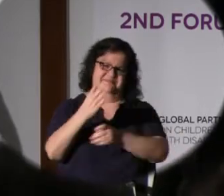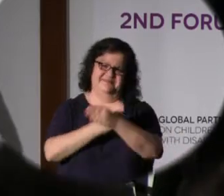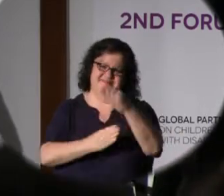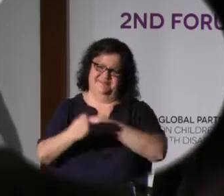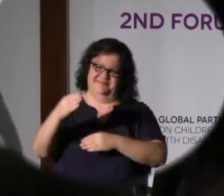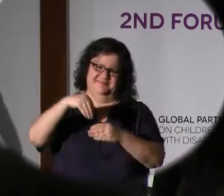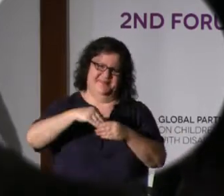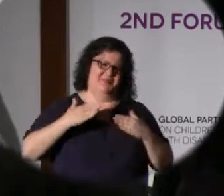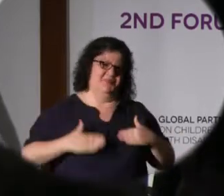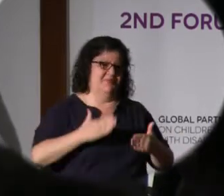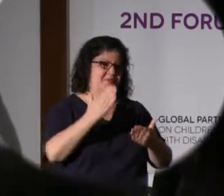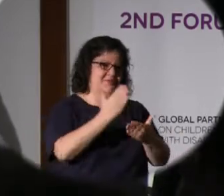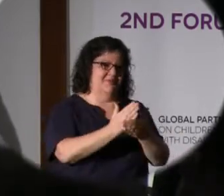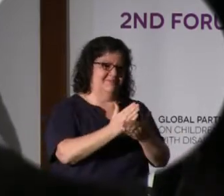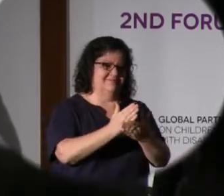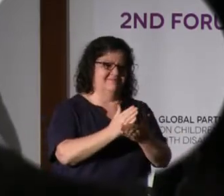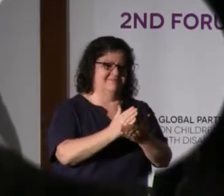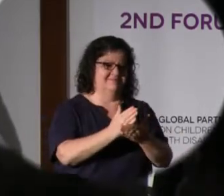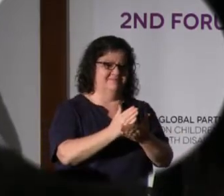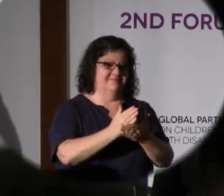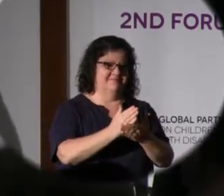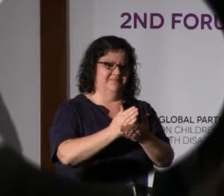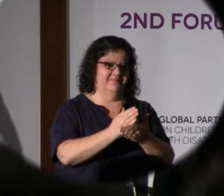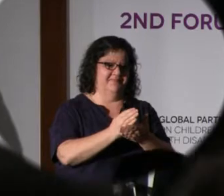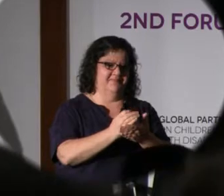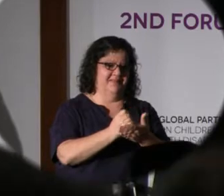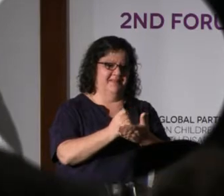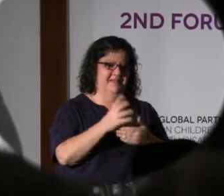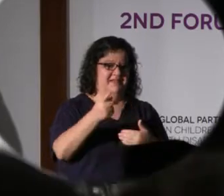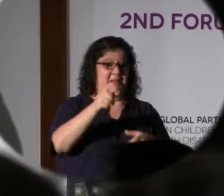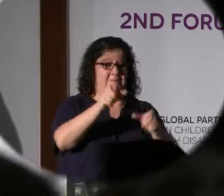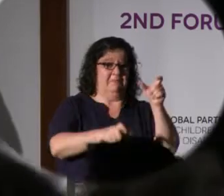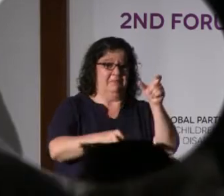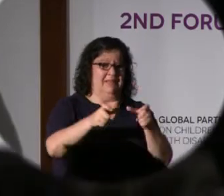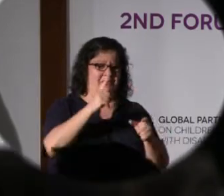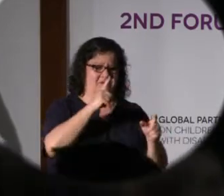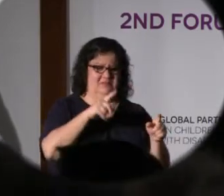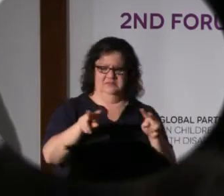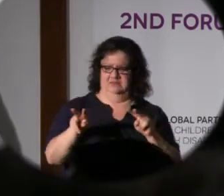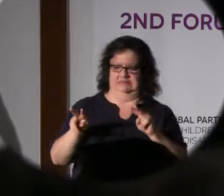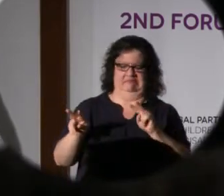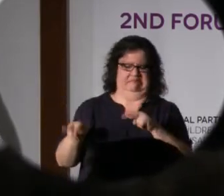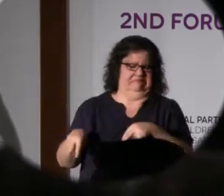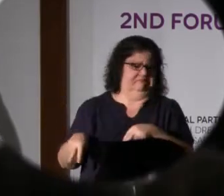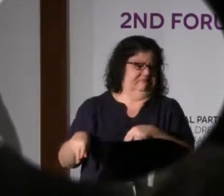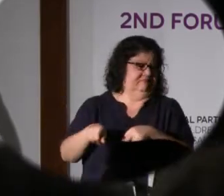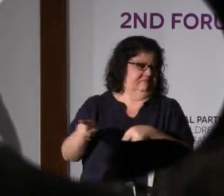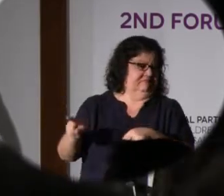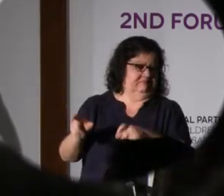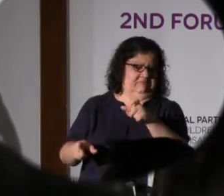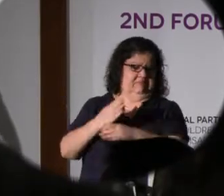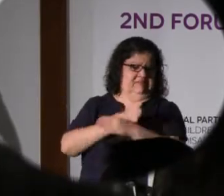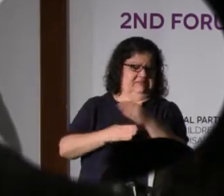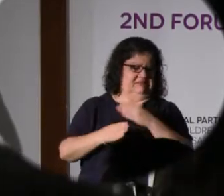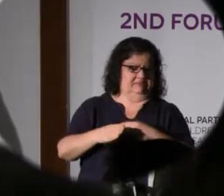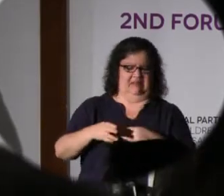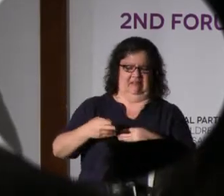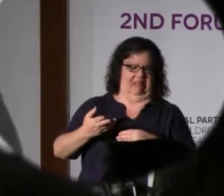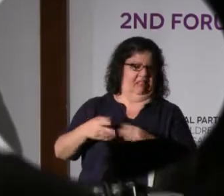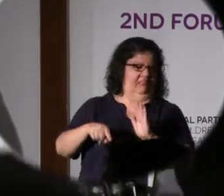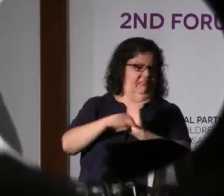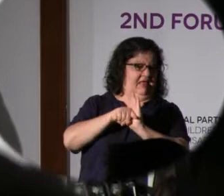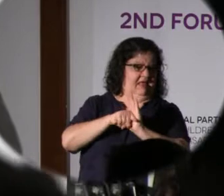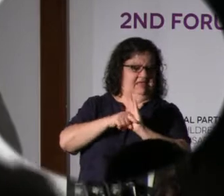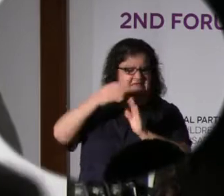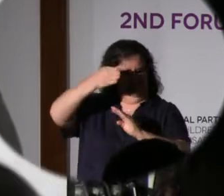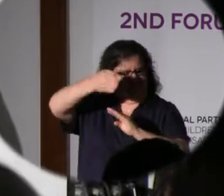Combating stereotypes and prejudices towards persons with disabilities is a key